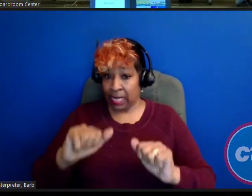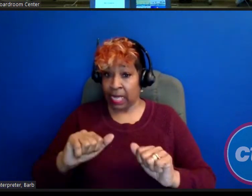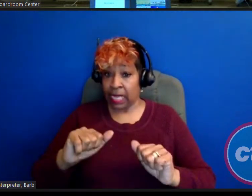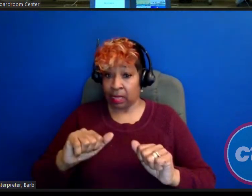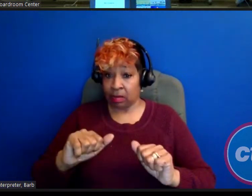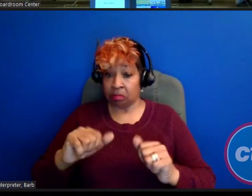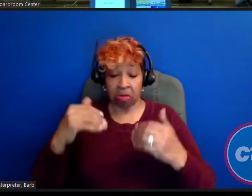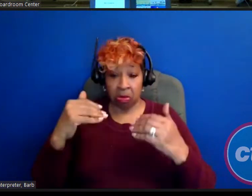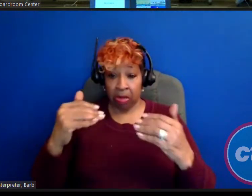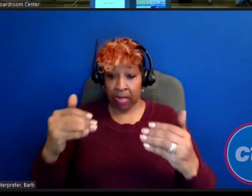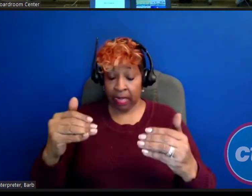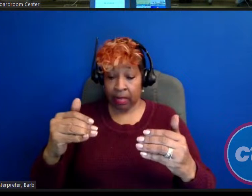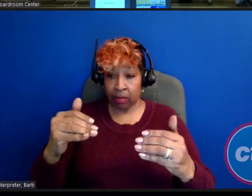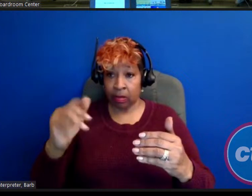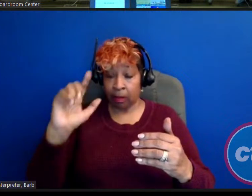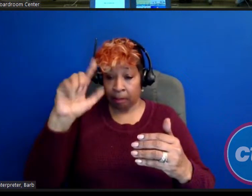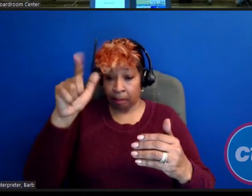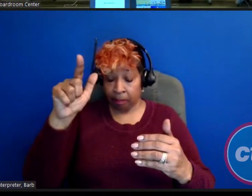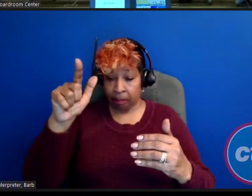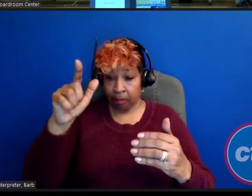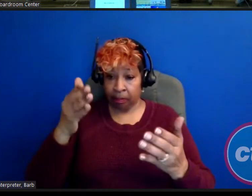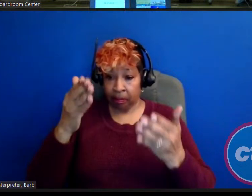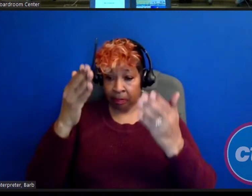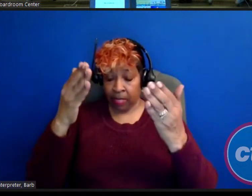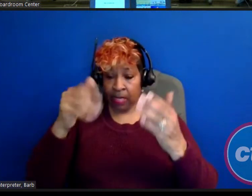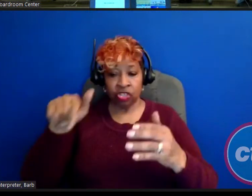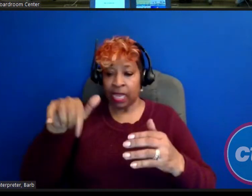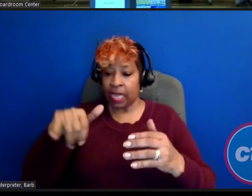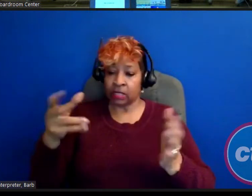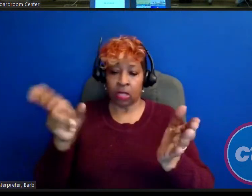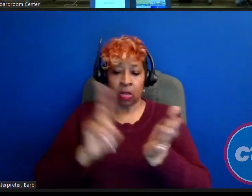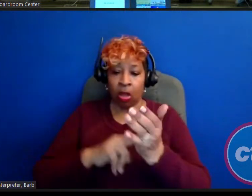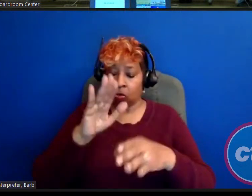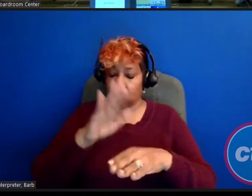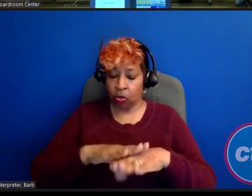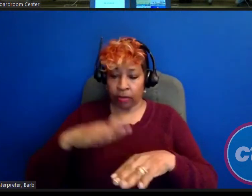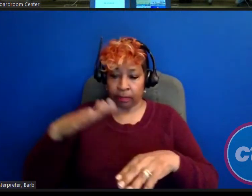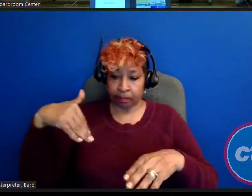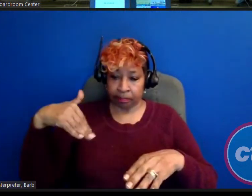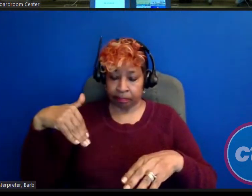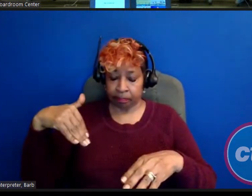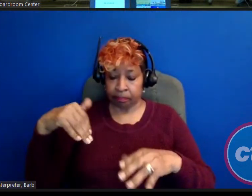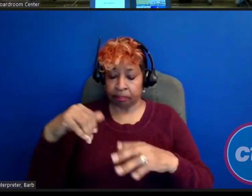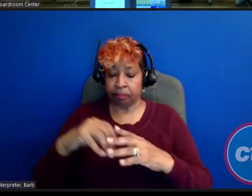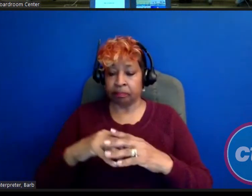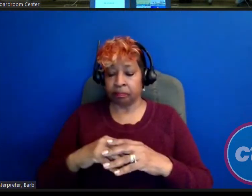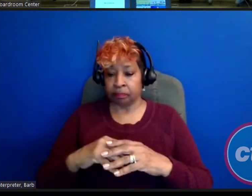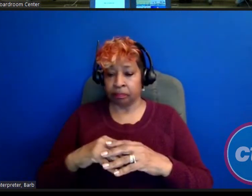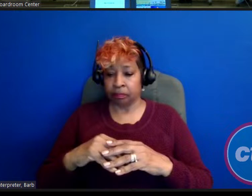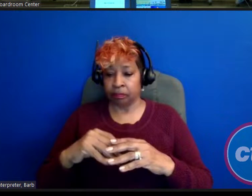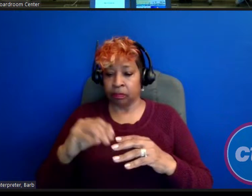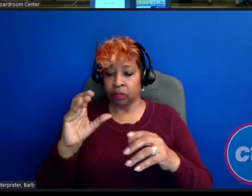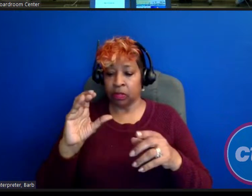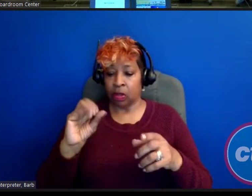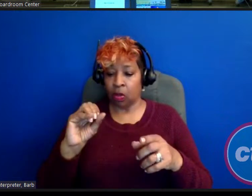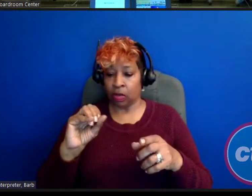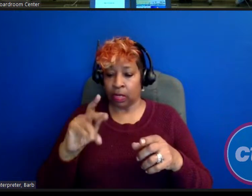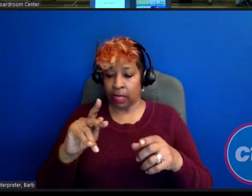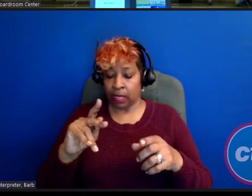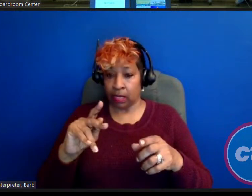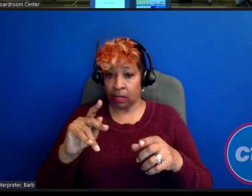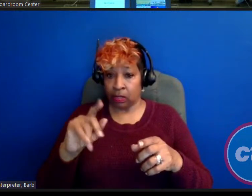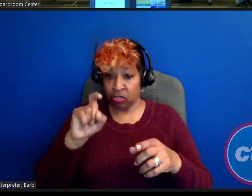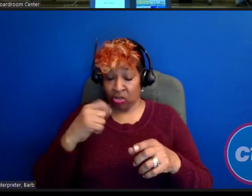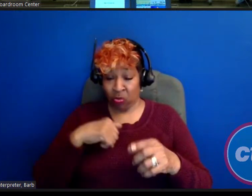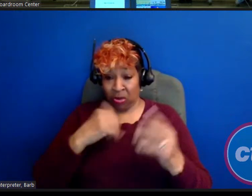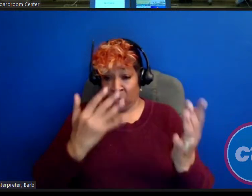and second the vote? She has not actually logged on to Zoom. Oh, she hasn't? No. Okay. So I'm not. So should we wait for her?